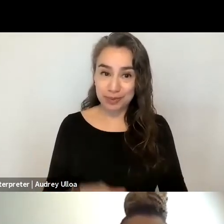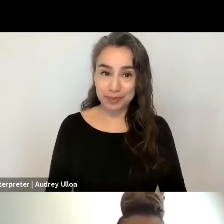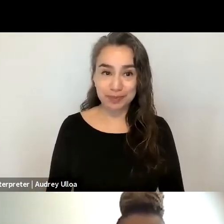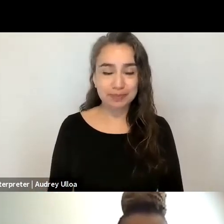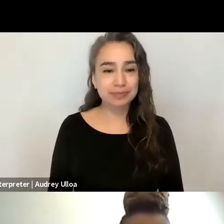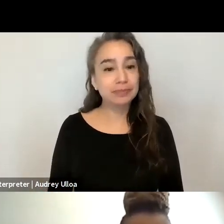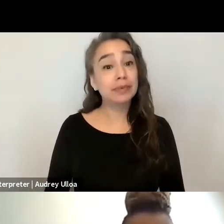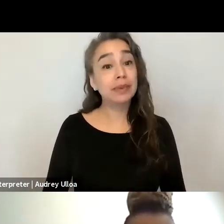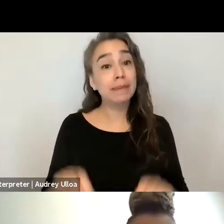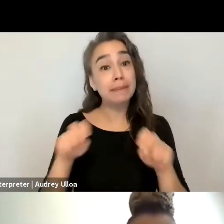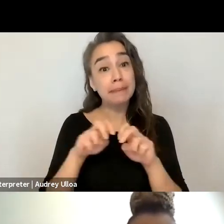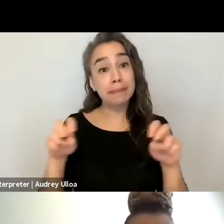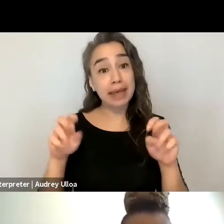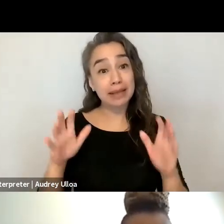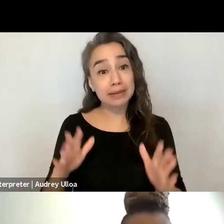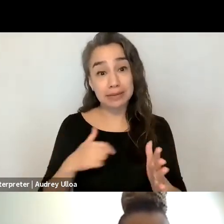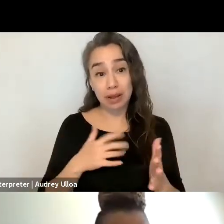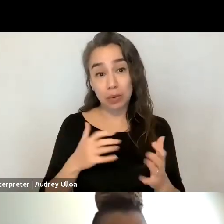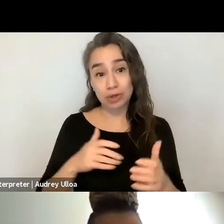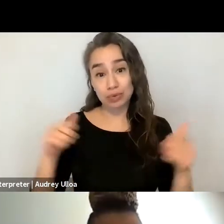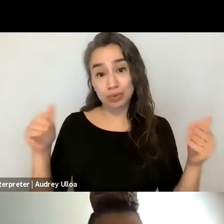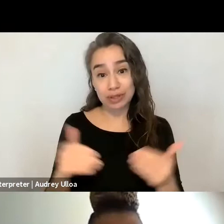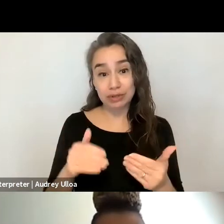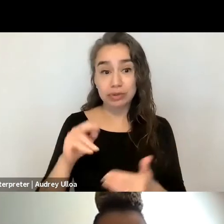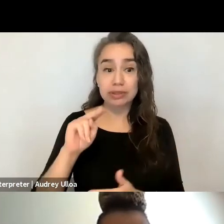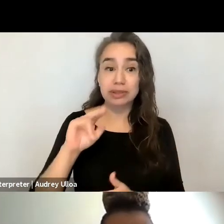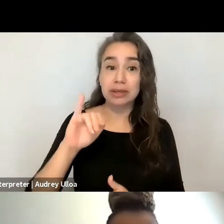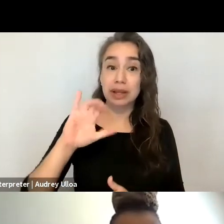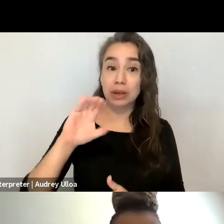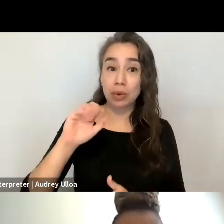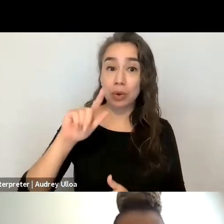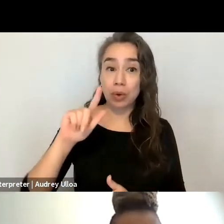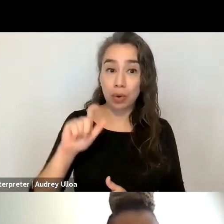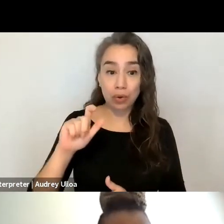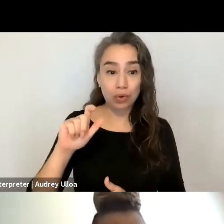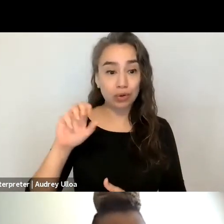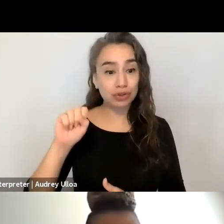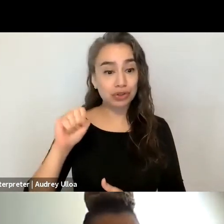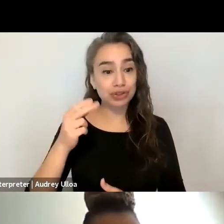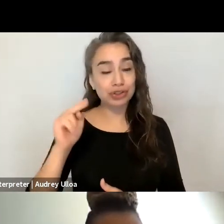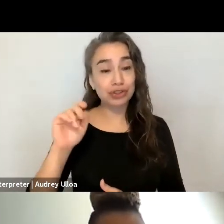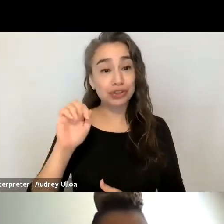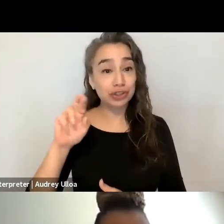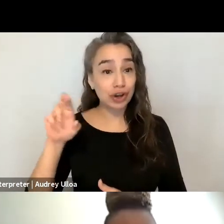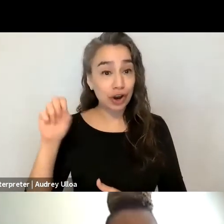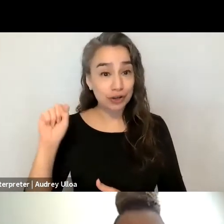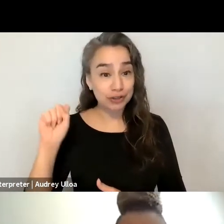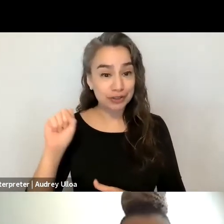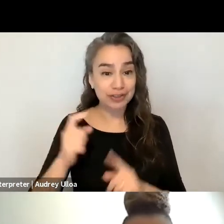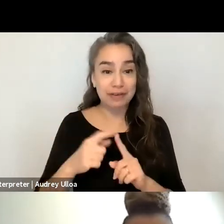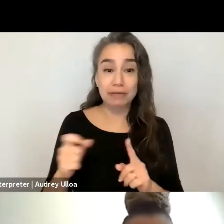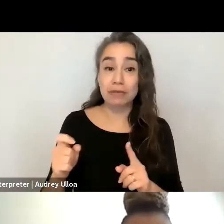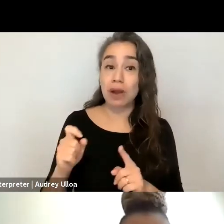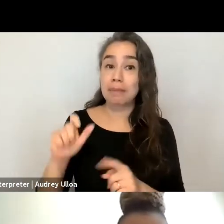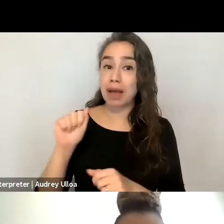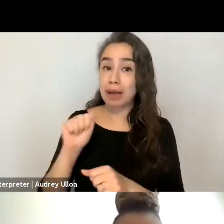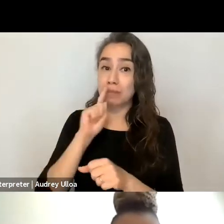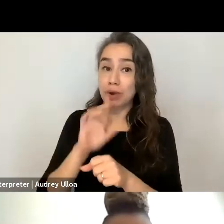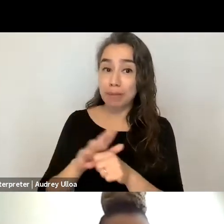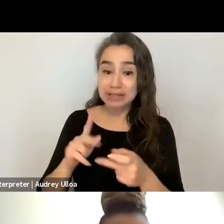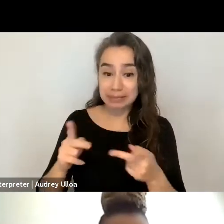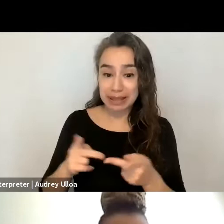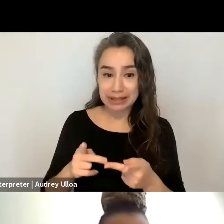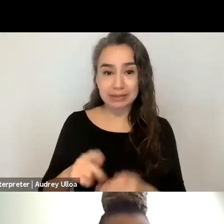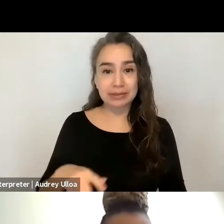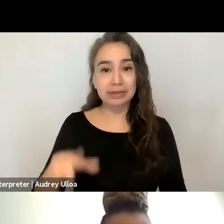panelists, I want to introduce Nicole Schnarrs, who is from Promise Place, Laura Carper,